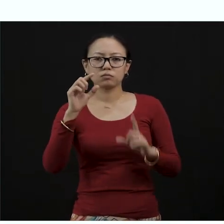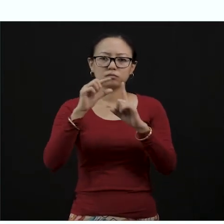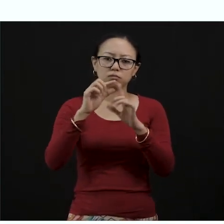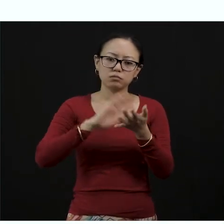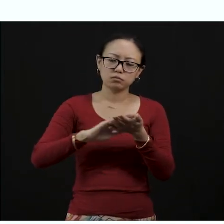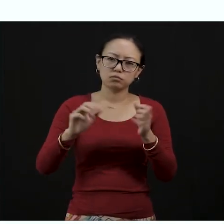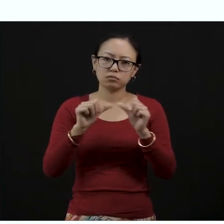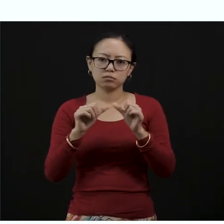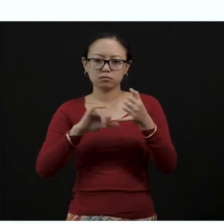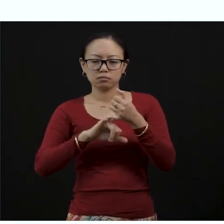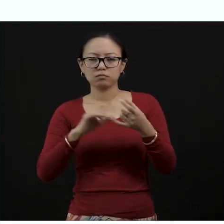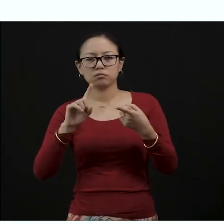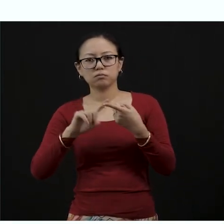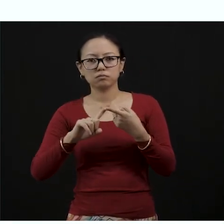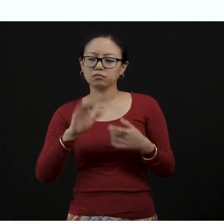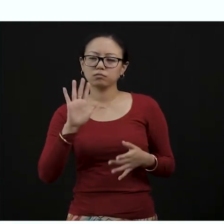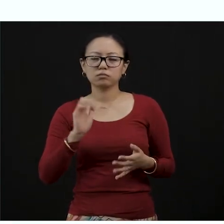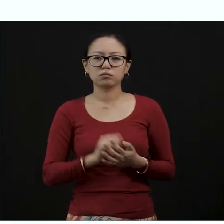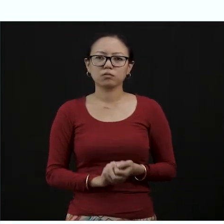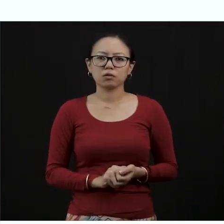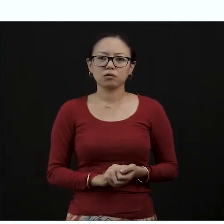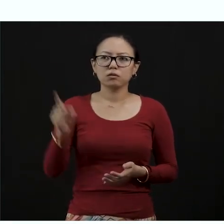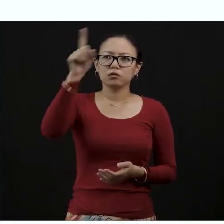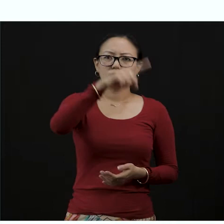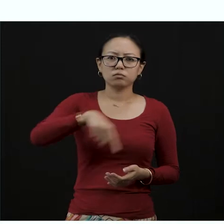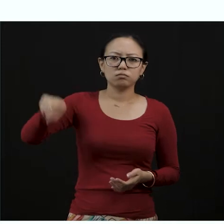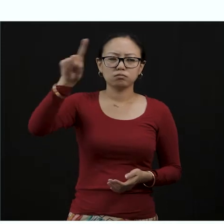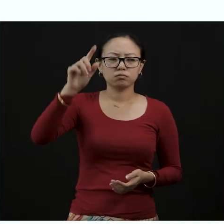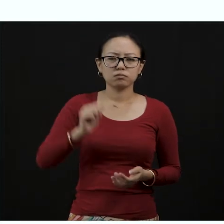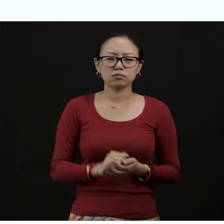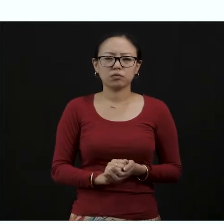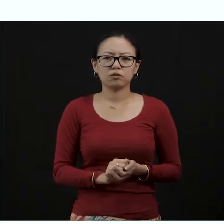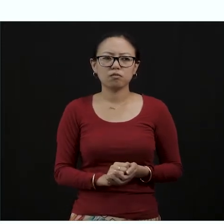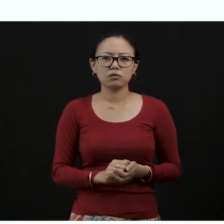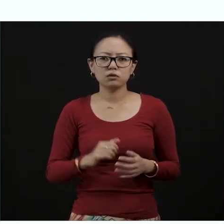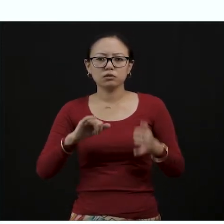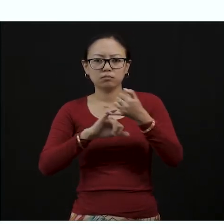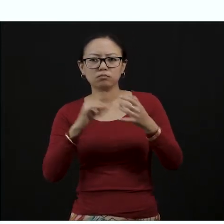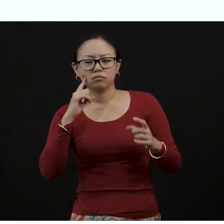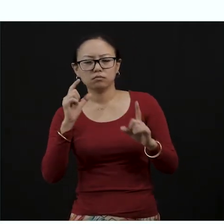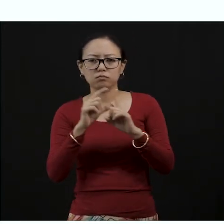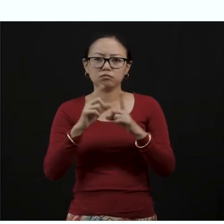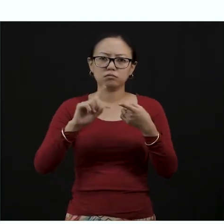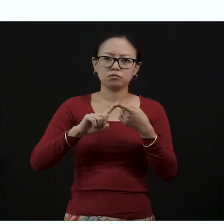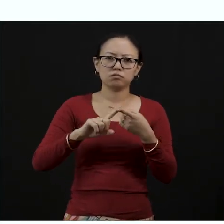have any sides or any vertices because it is just one simple curve.